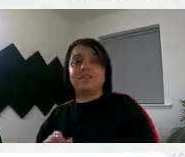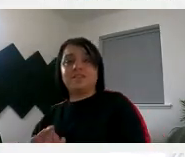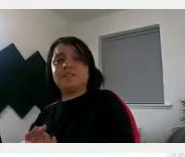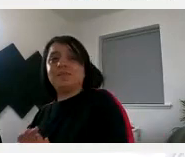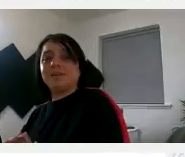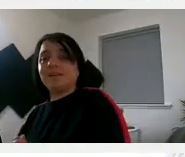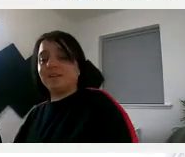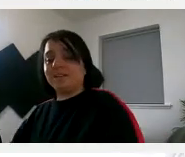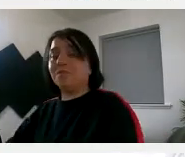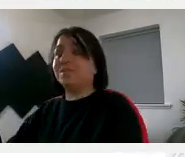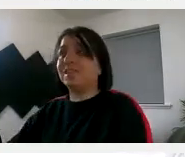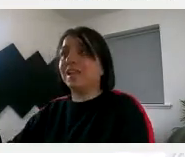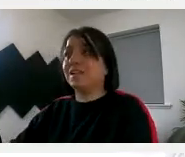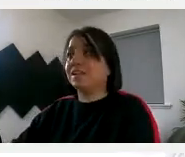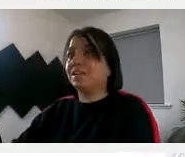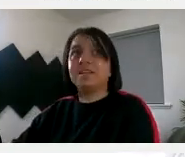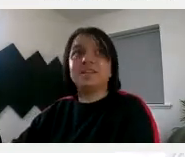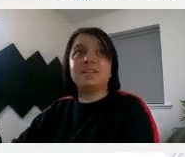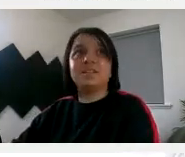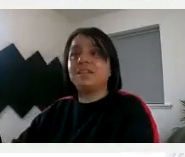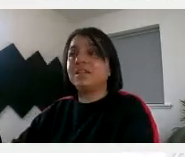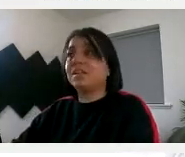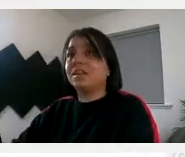Okay, so this one is your slang.